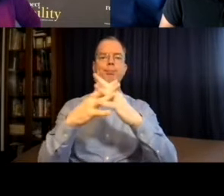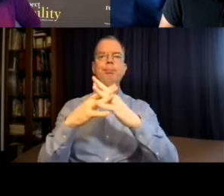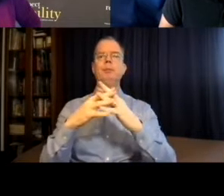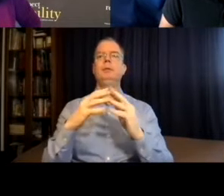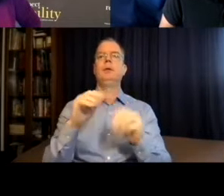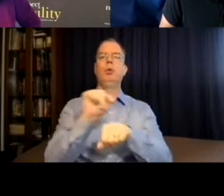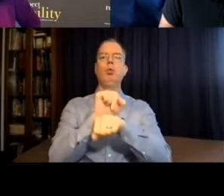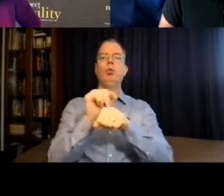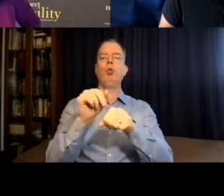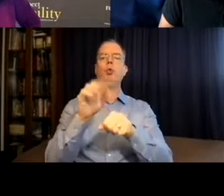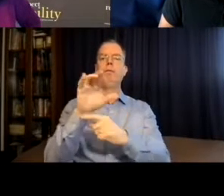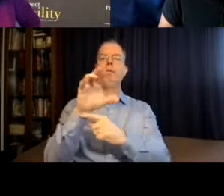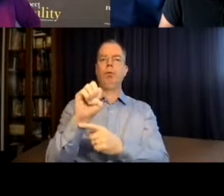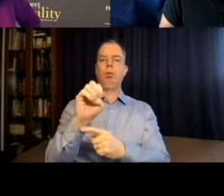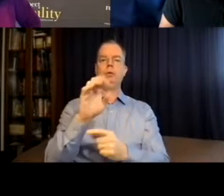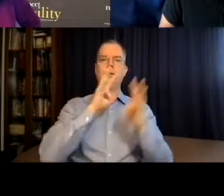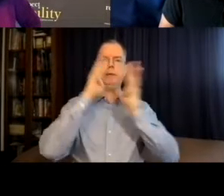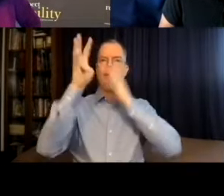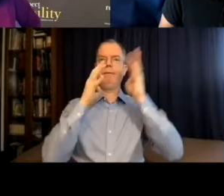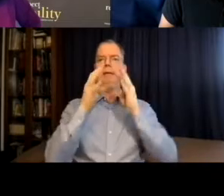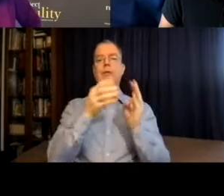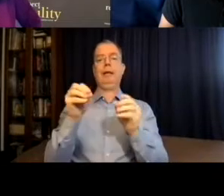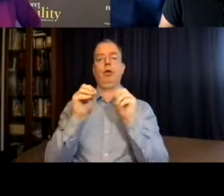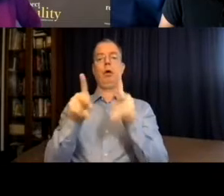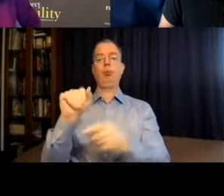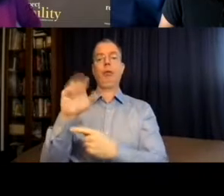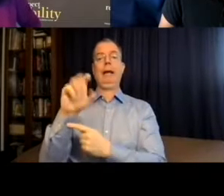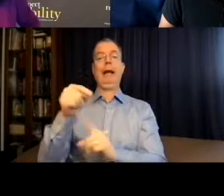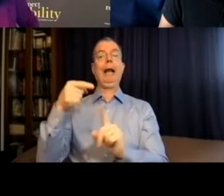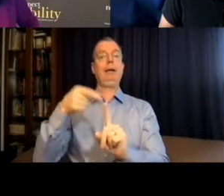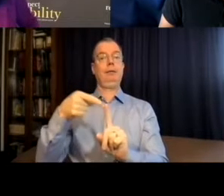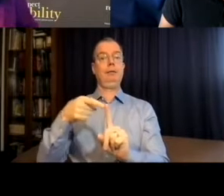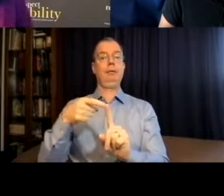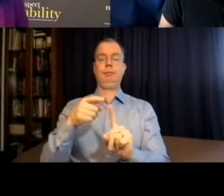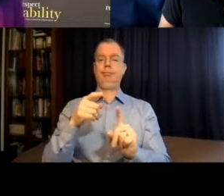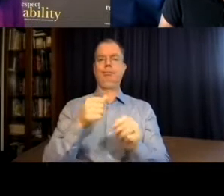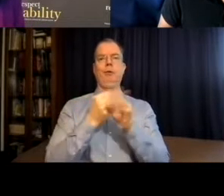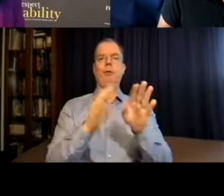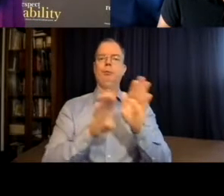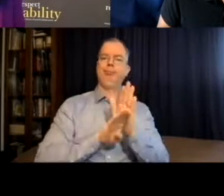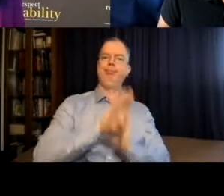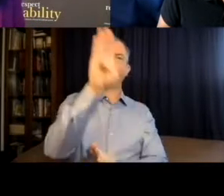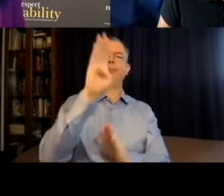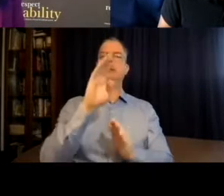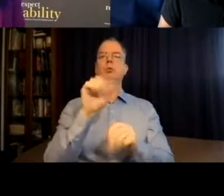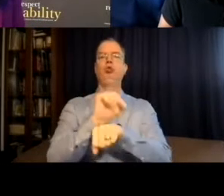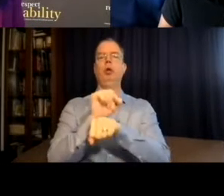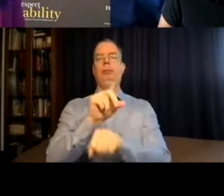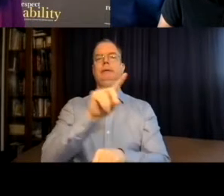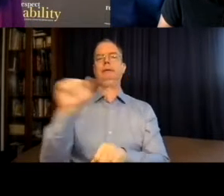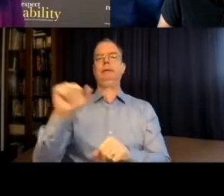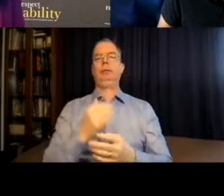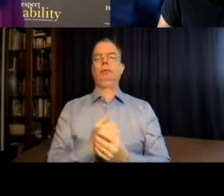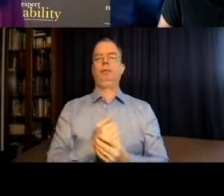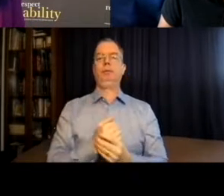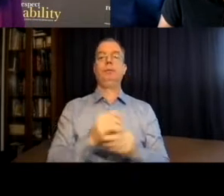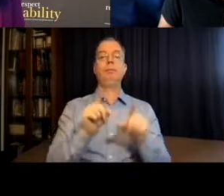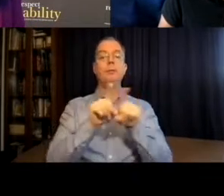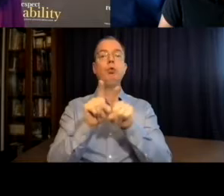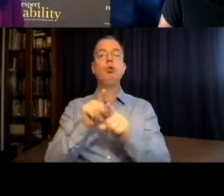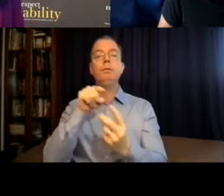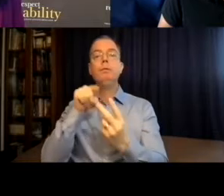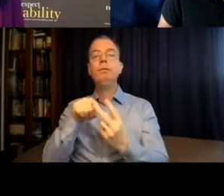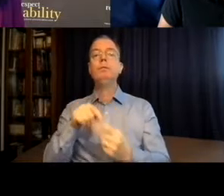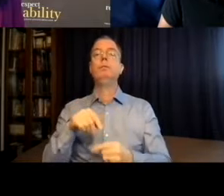accomplishments in these areas. We worked on the implementation of the Workforce Innovation and Opportunity Act, which supported the dramatic increase